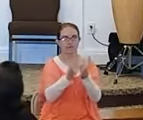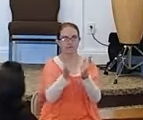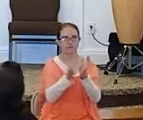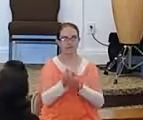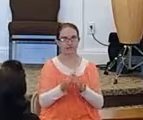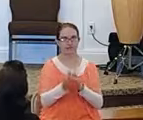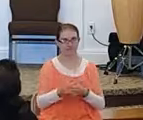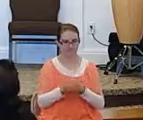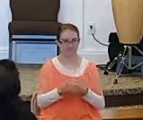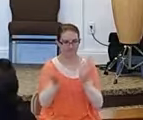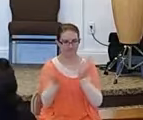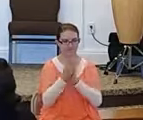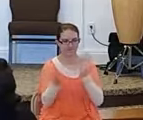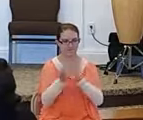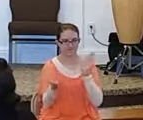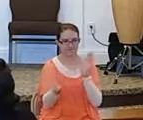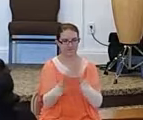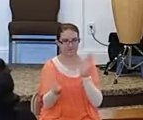Jesus.